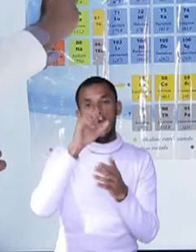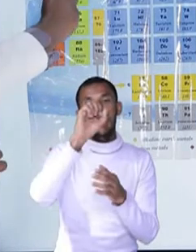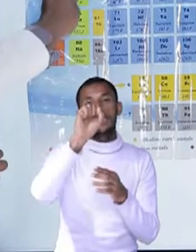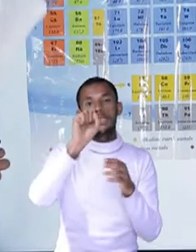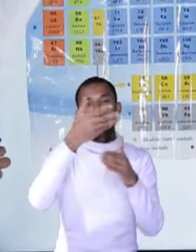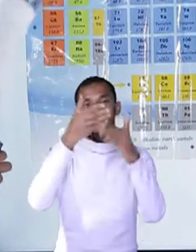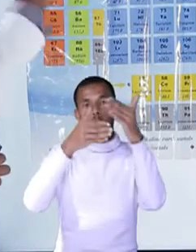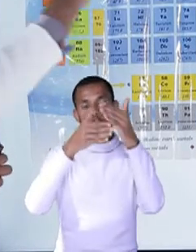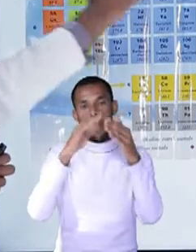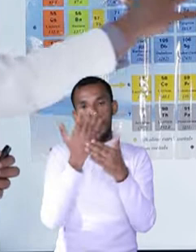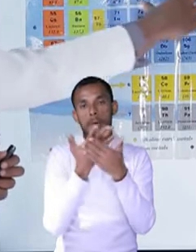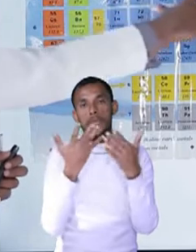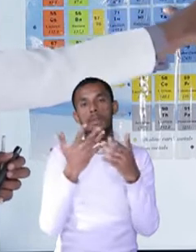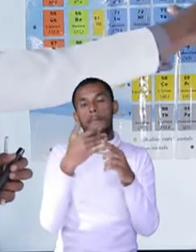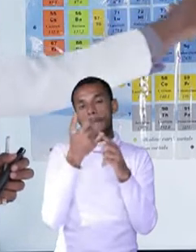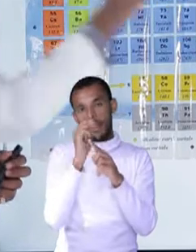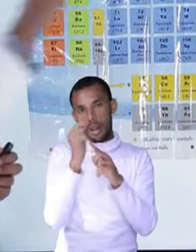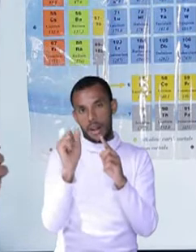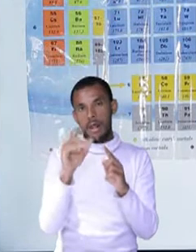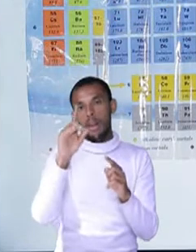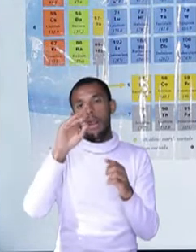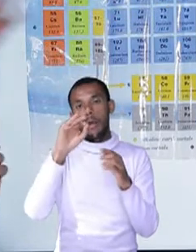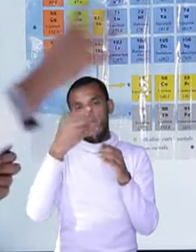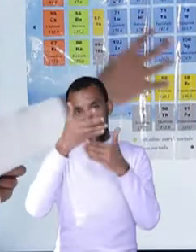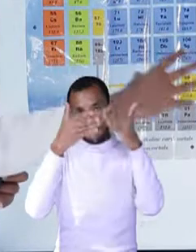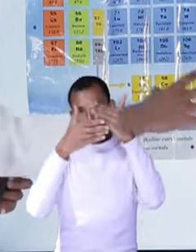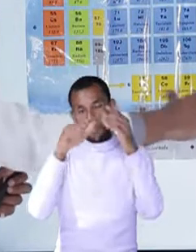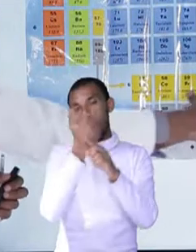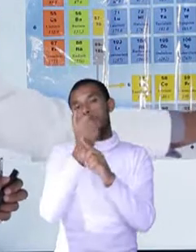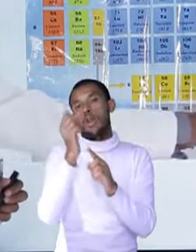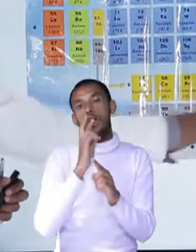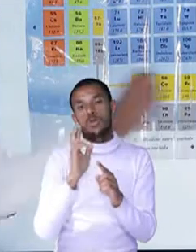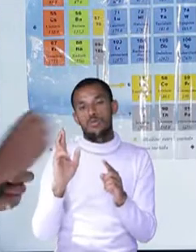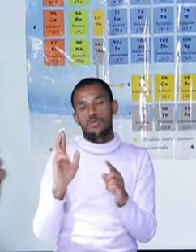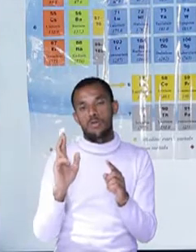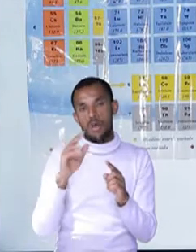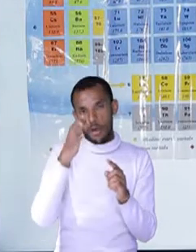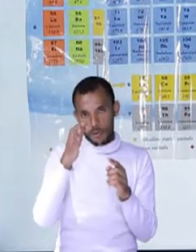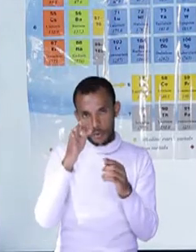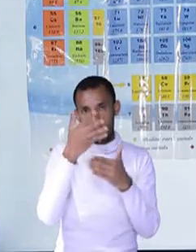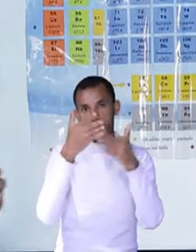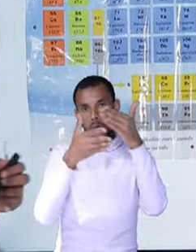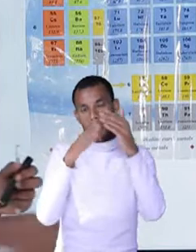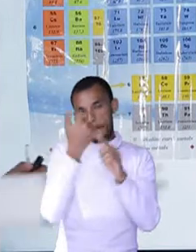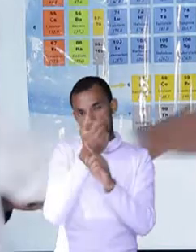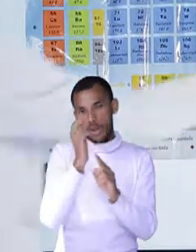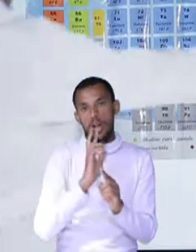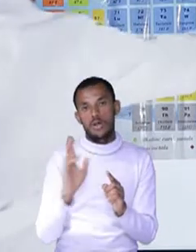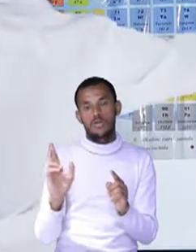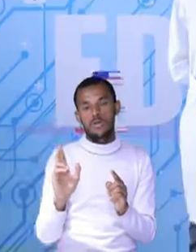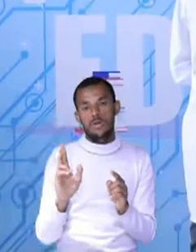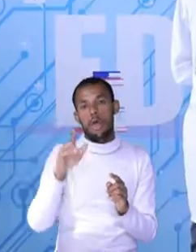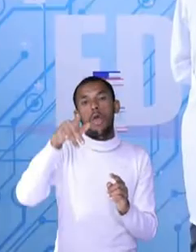element, metals, except hydrogen. This is D-block element, again metal. This one is F-block element, again metal.